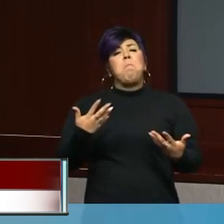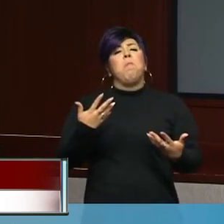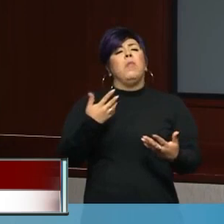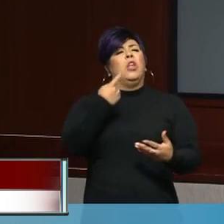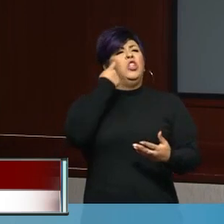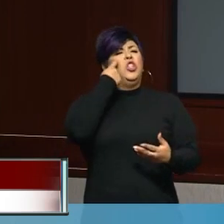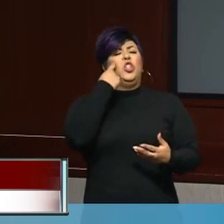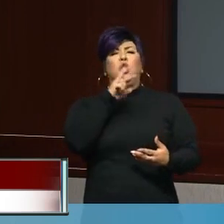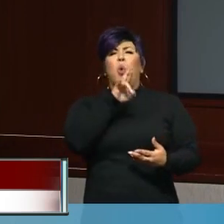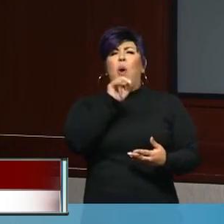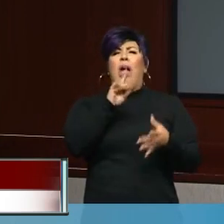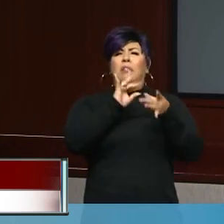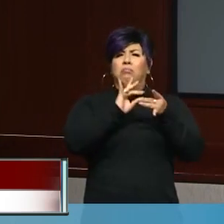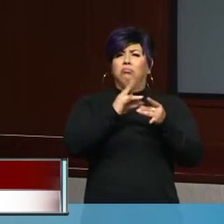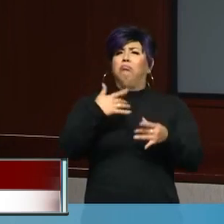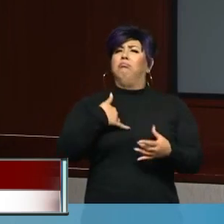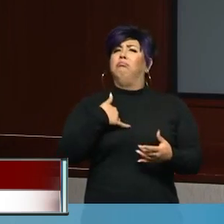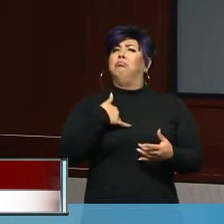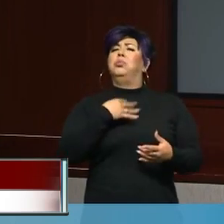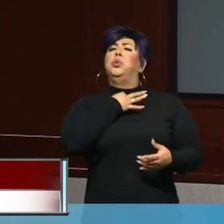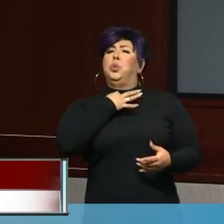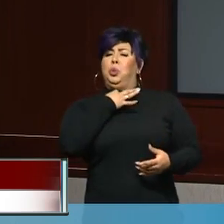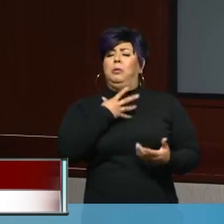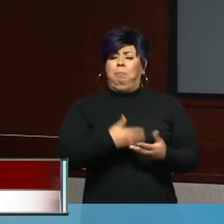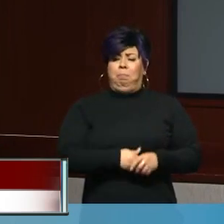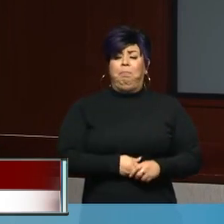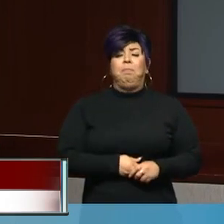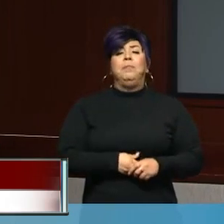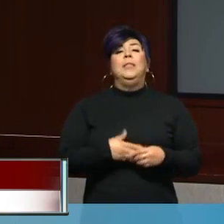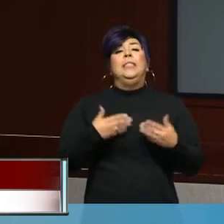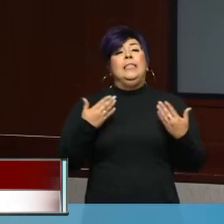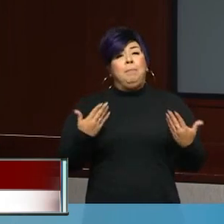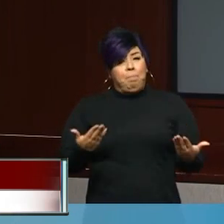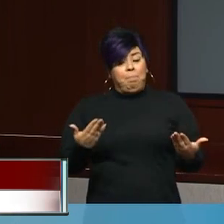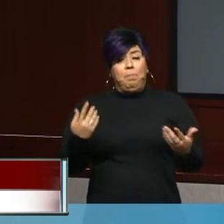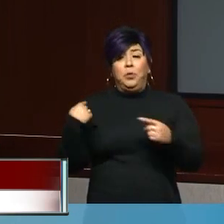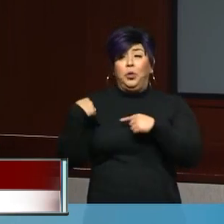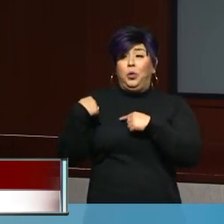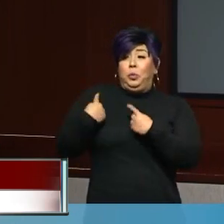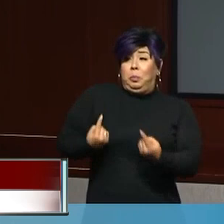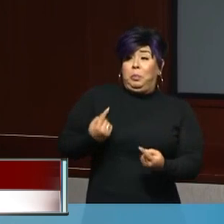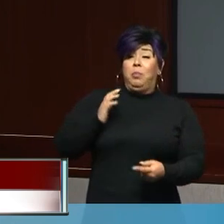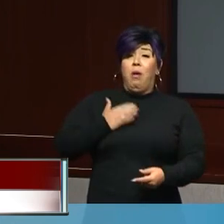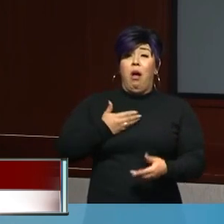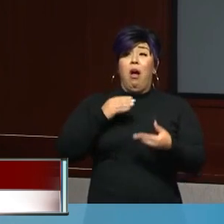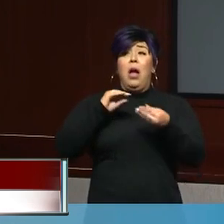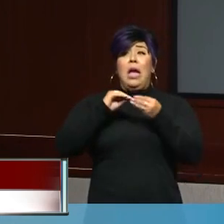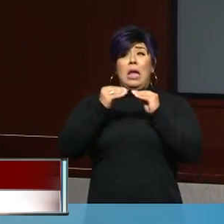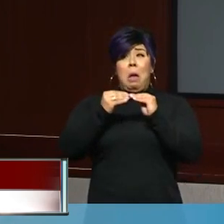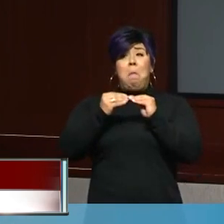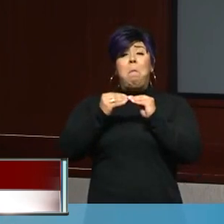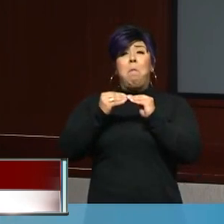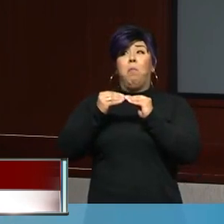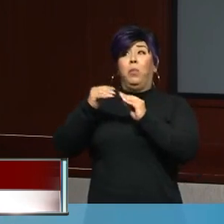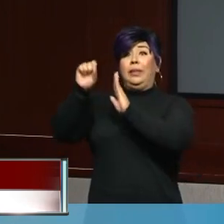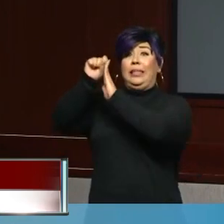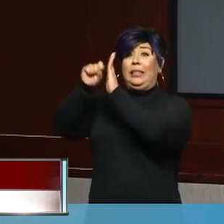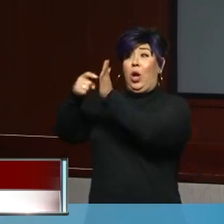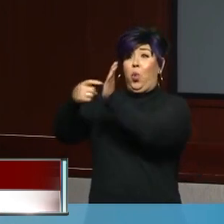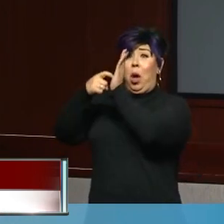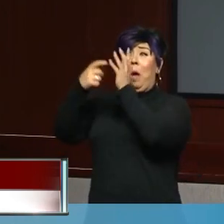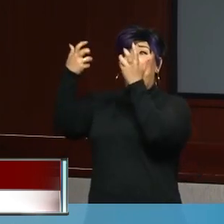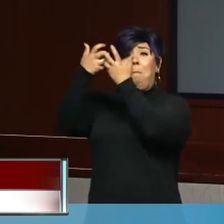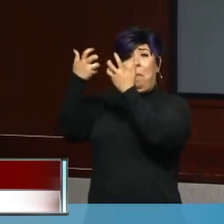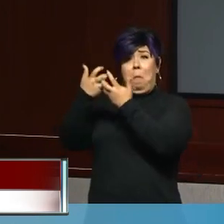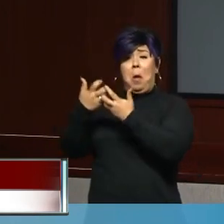Mr. Alsop just made. I know that ultimately, so far, our data is meeting the criteria to move into the red tier, but that the